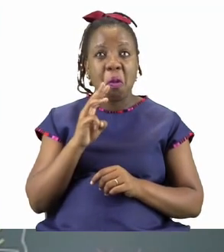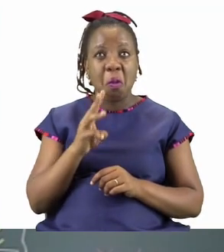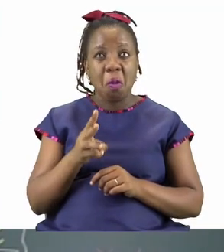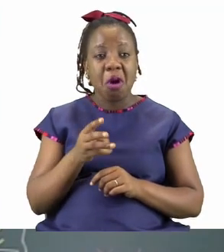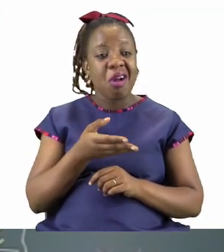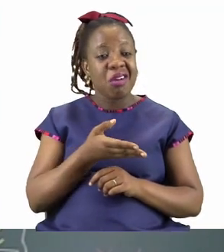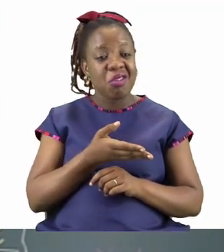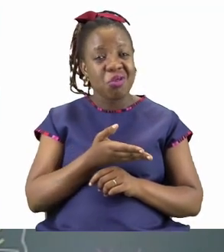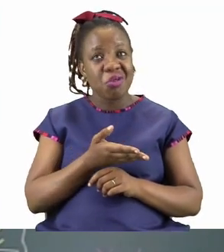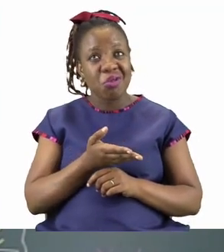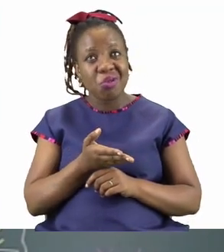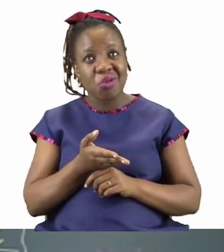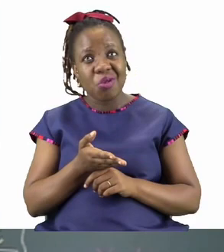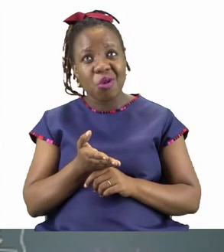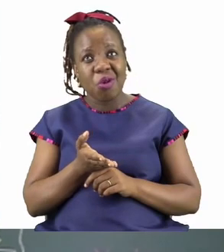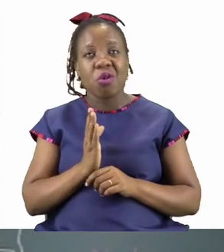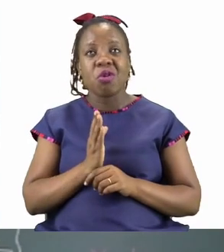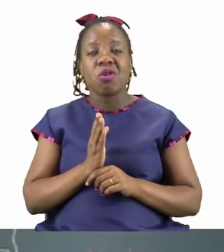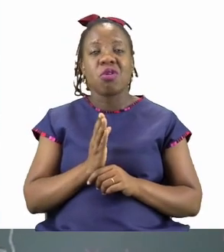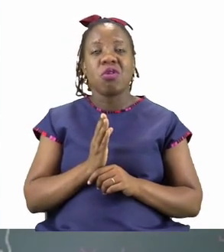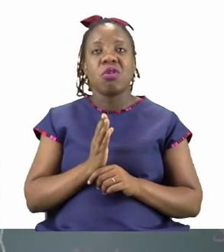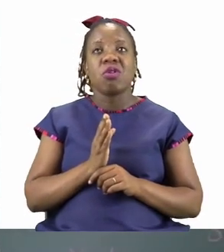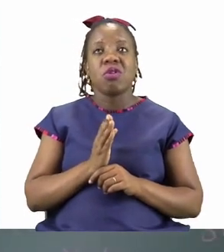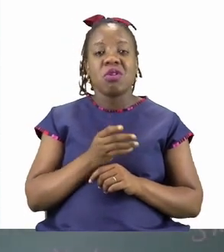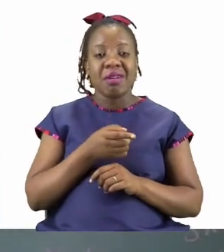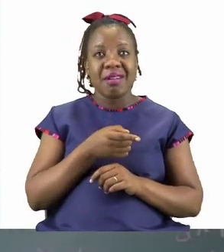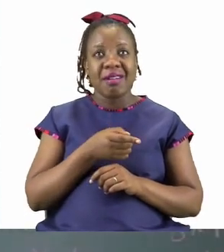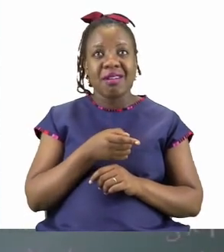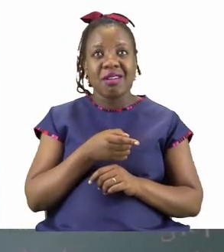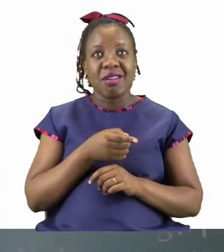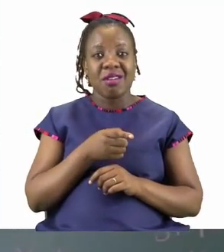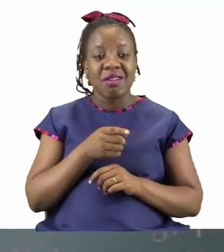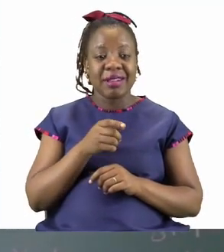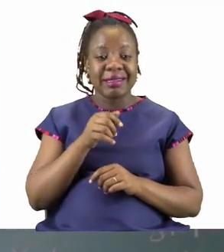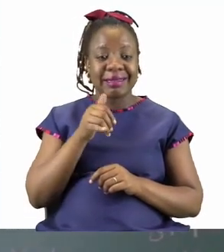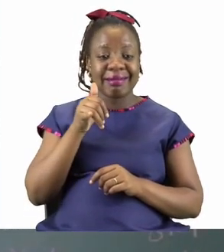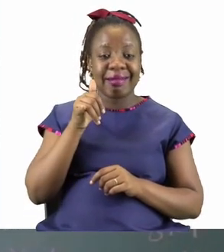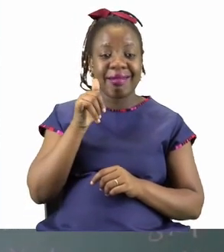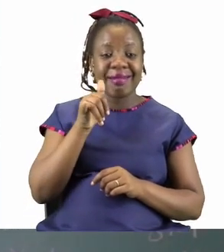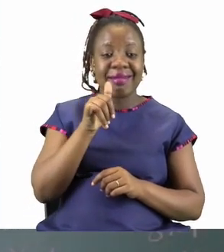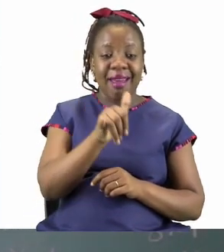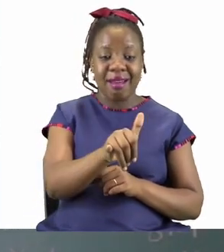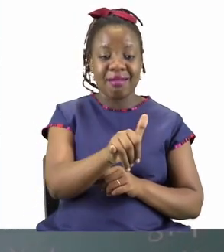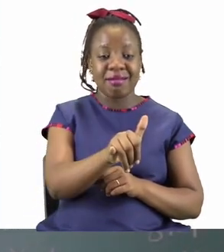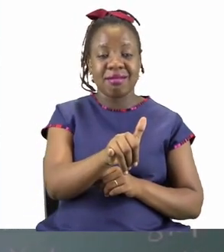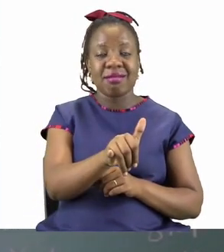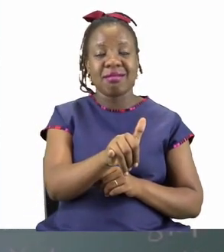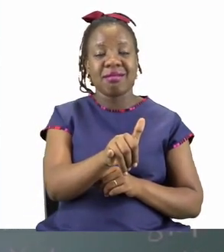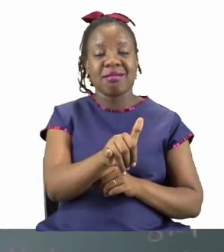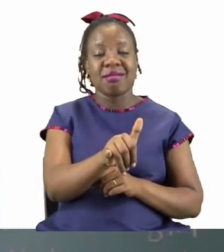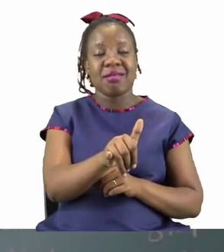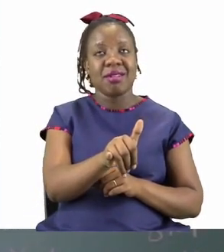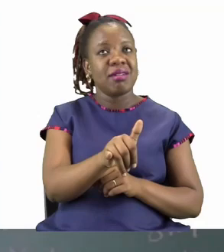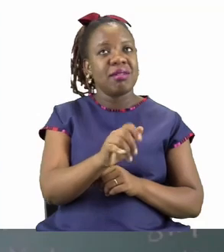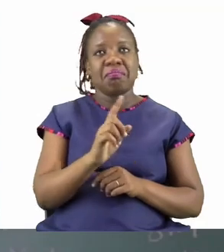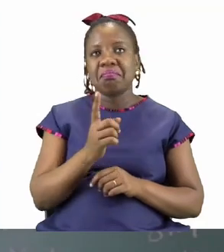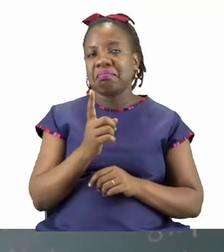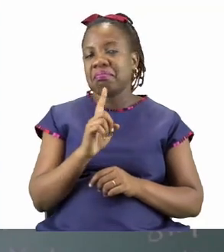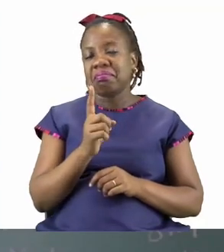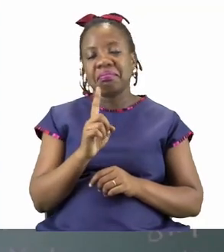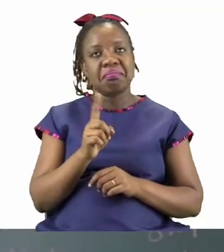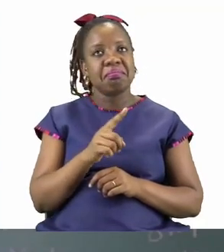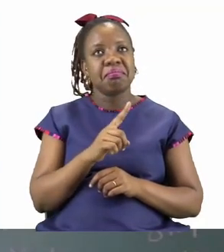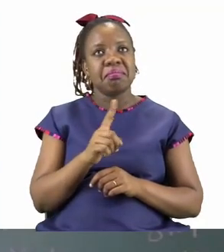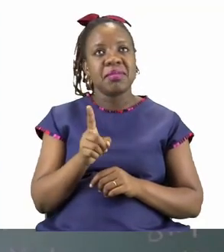it sound right? No, it doesn't. But when we say, will all these people attend